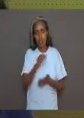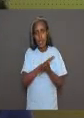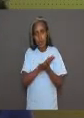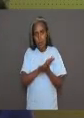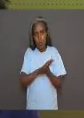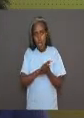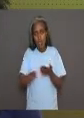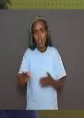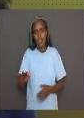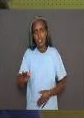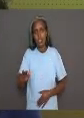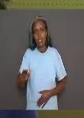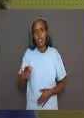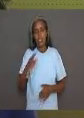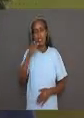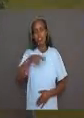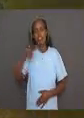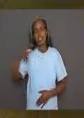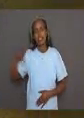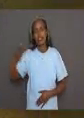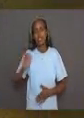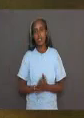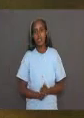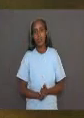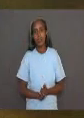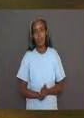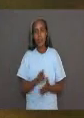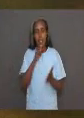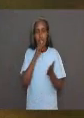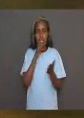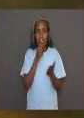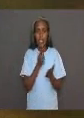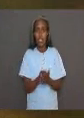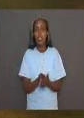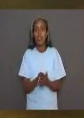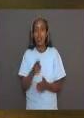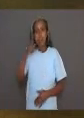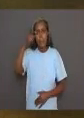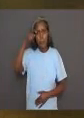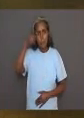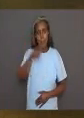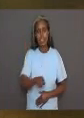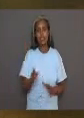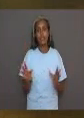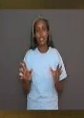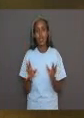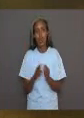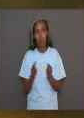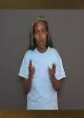qualified as statistics. The data must be